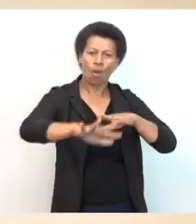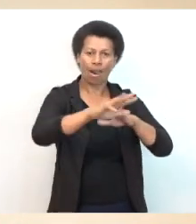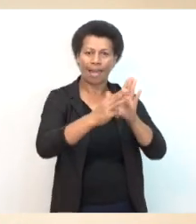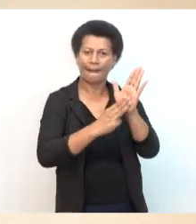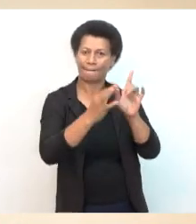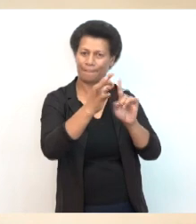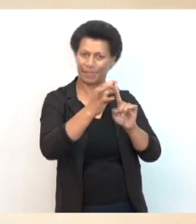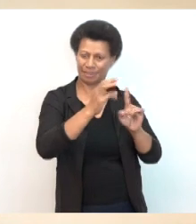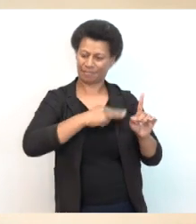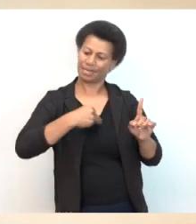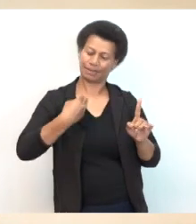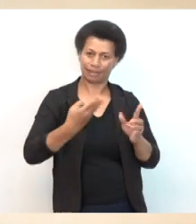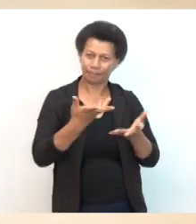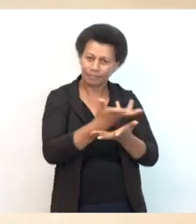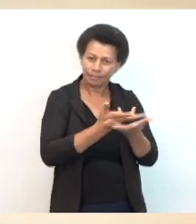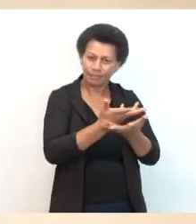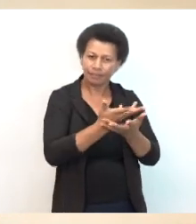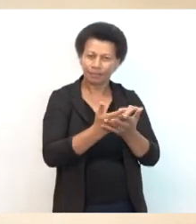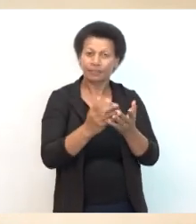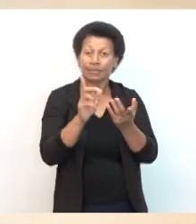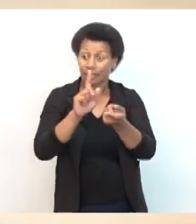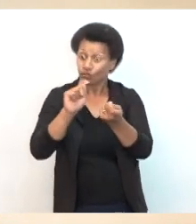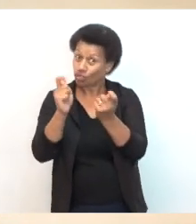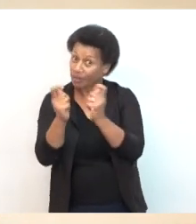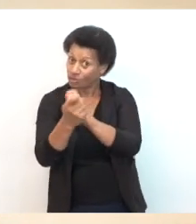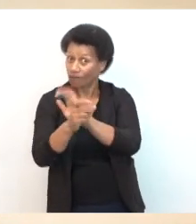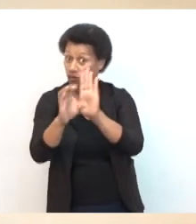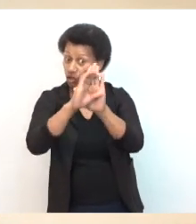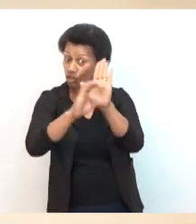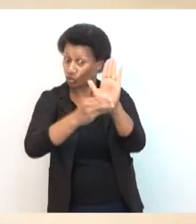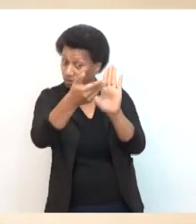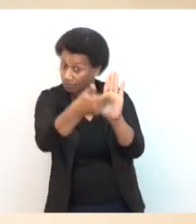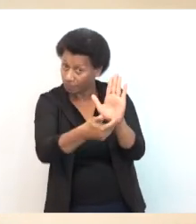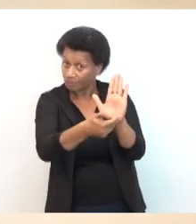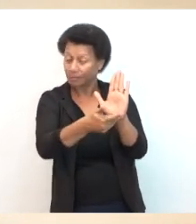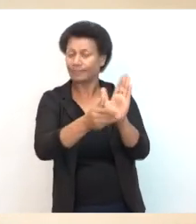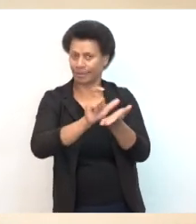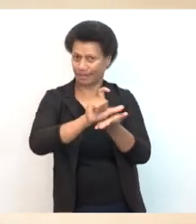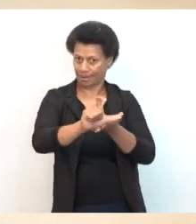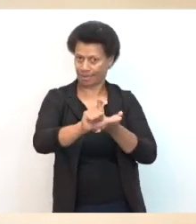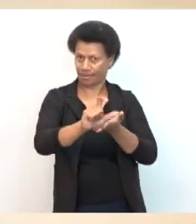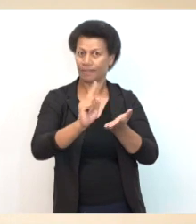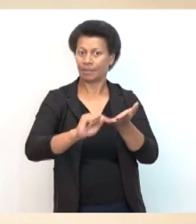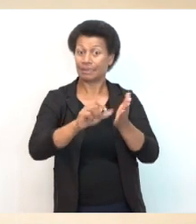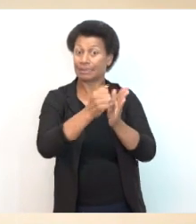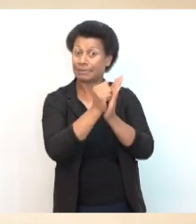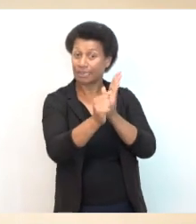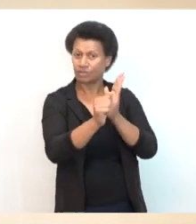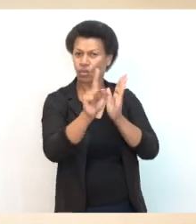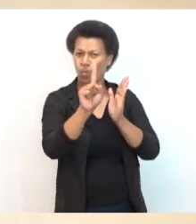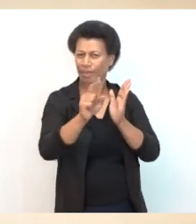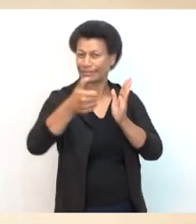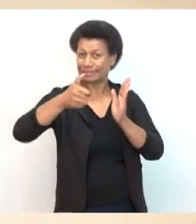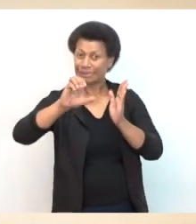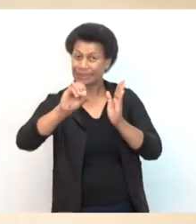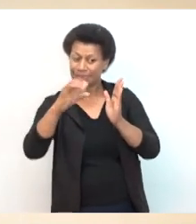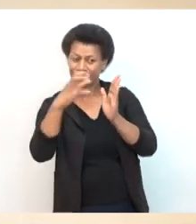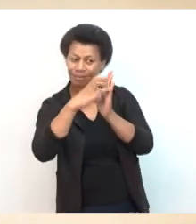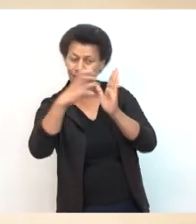The amendment of the Constitution is clear. I am aware of the requirements for amendment contained in Section 160 of the